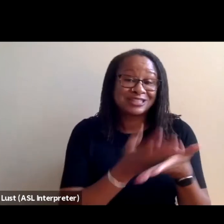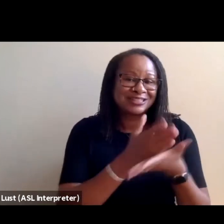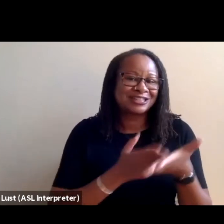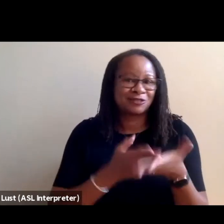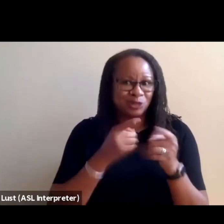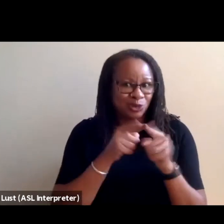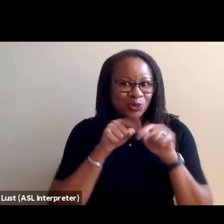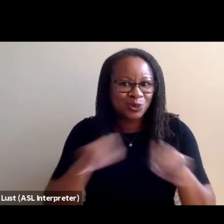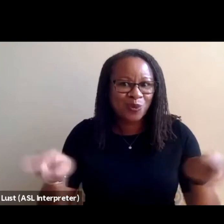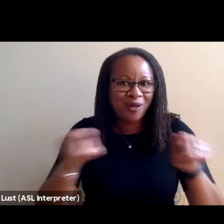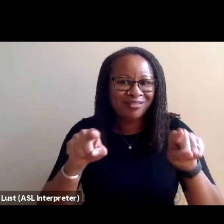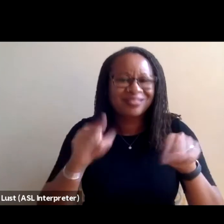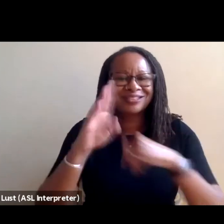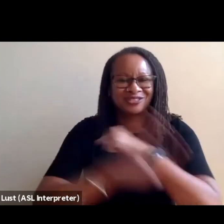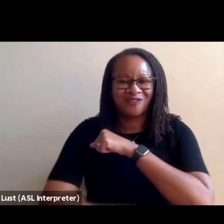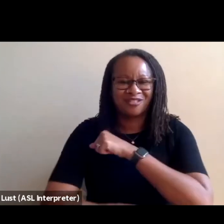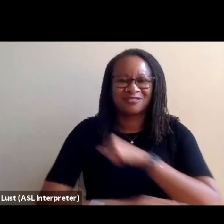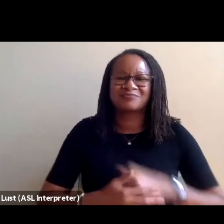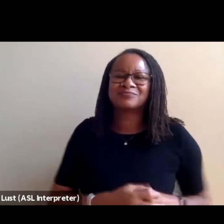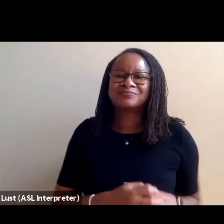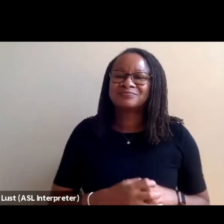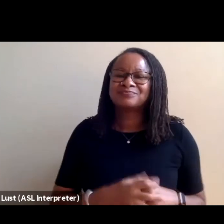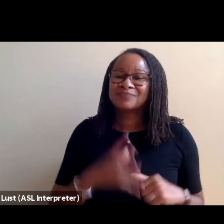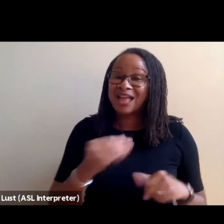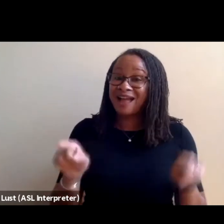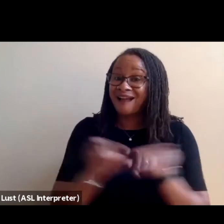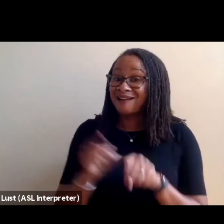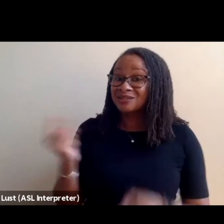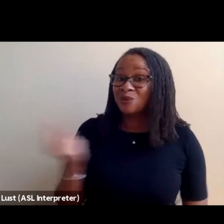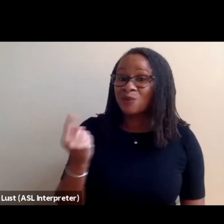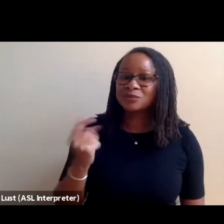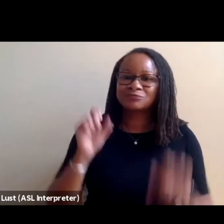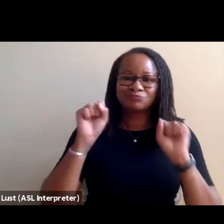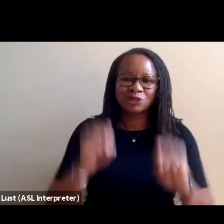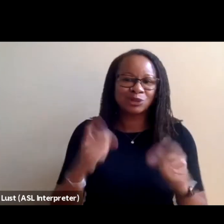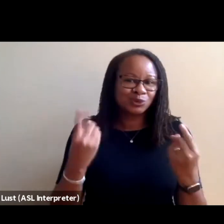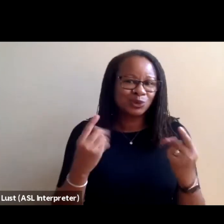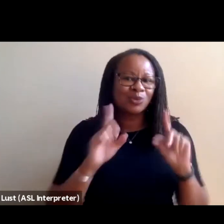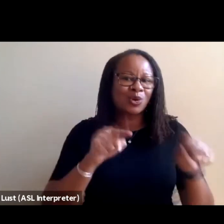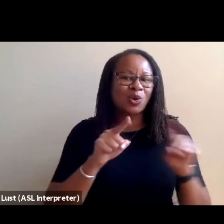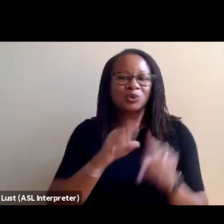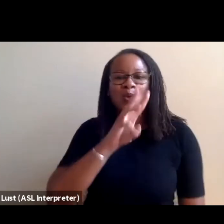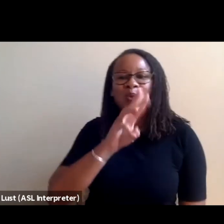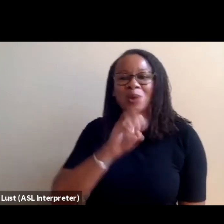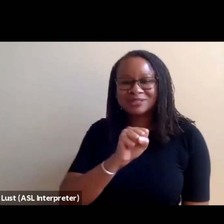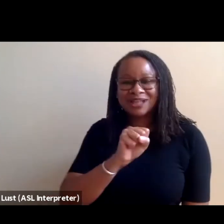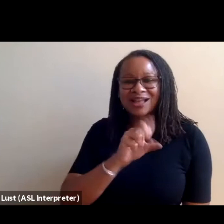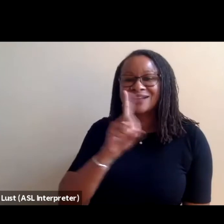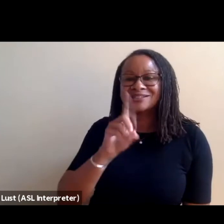this fall. And as always, you can head to our website,